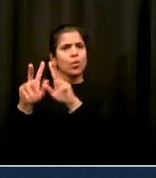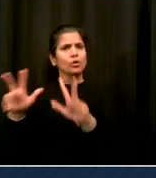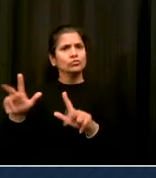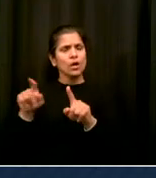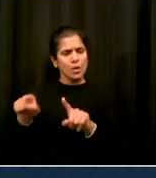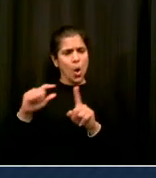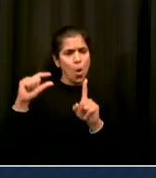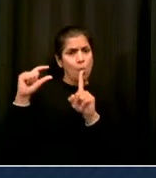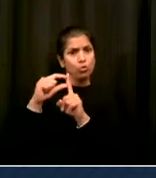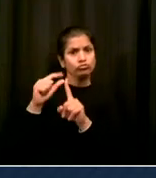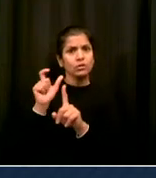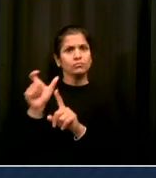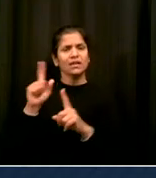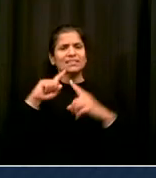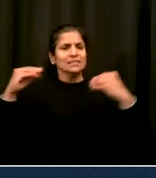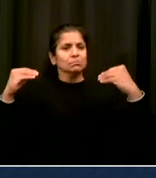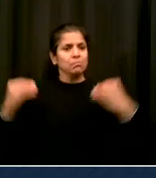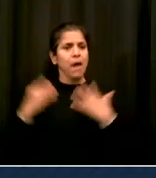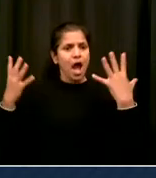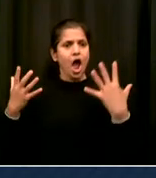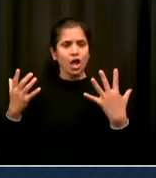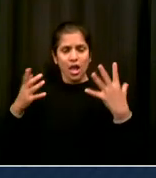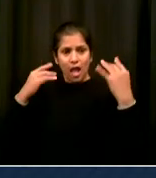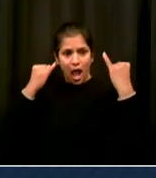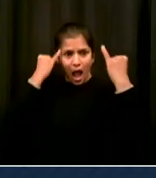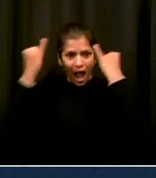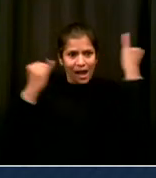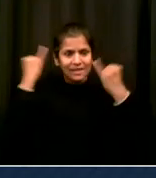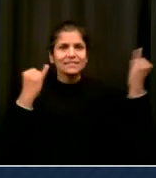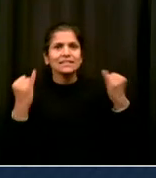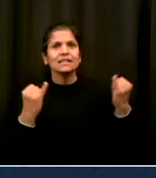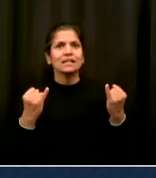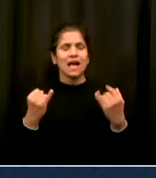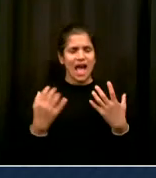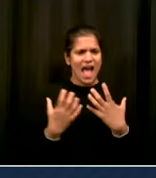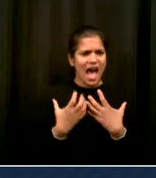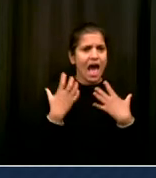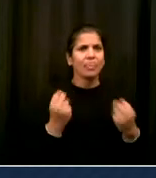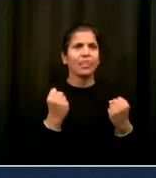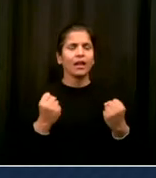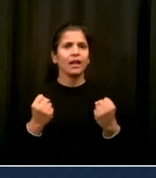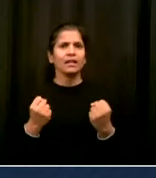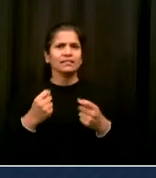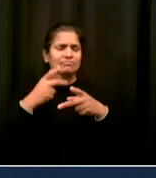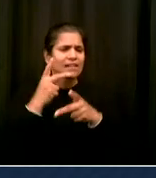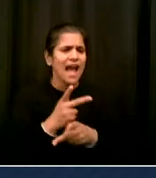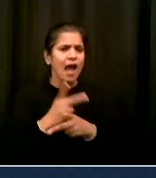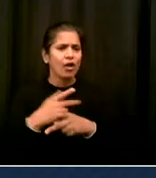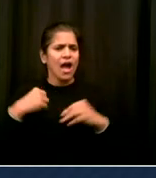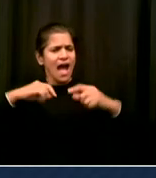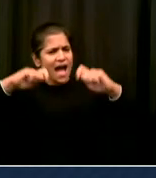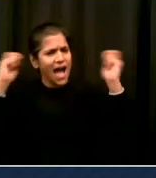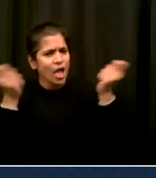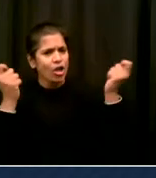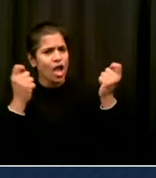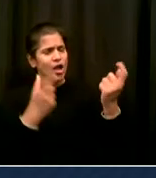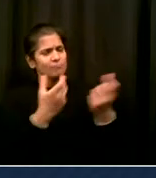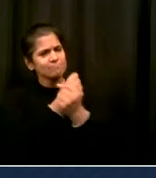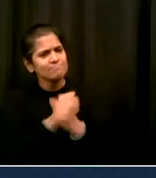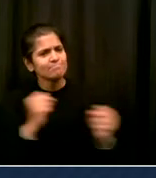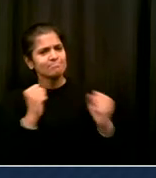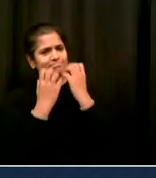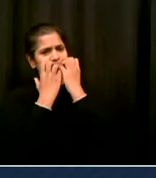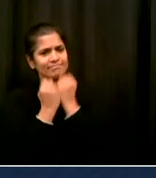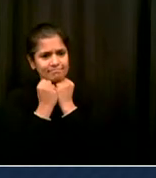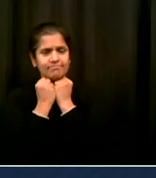whether you're talking about what our healthcare heroes had to do to protect people and save our hospital system and our first responders, what they had to do and the